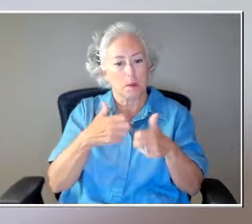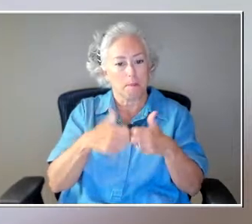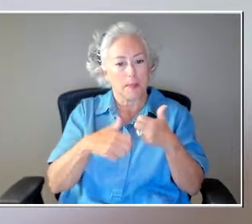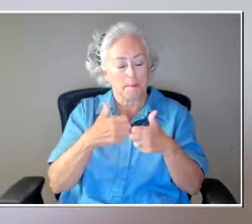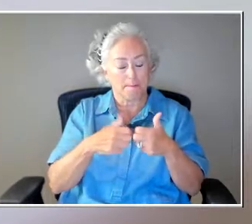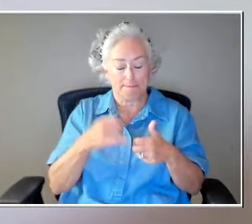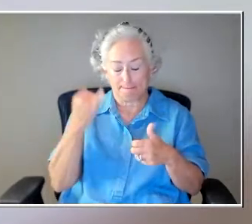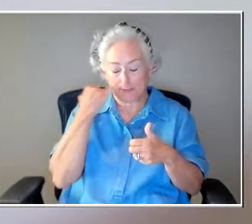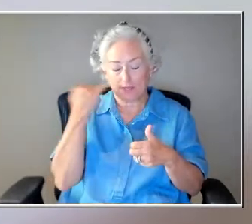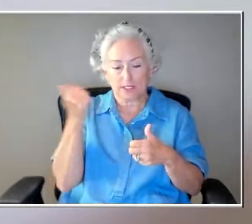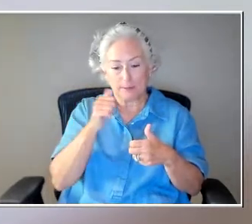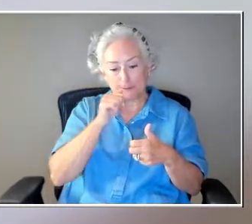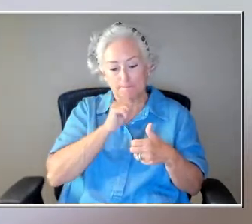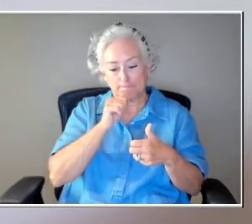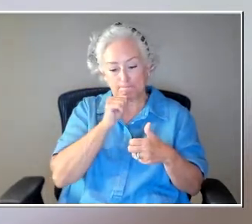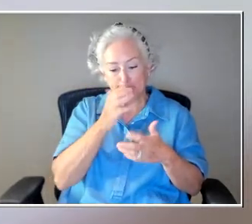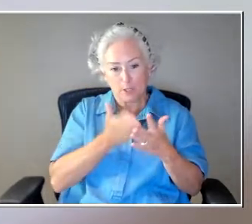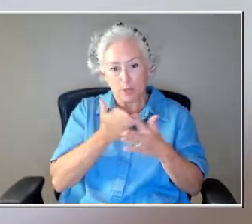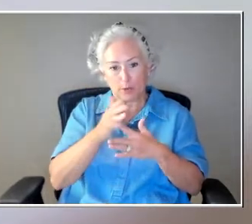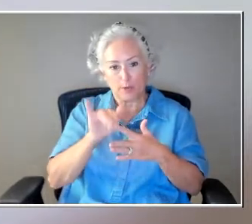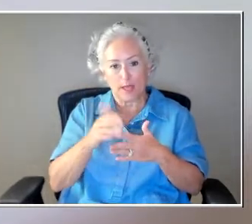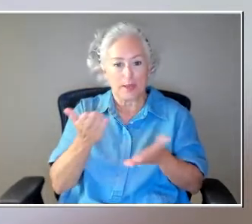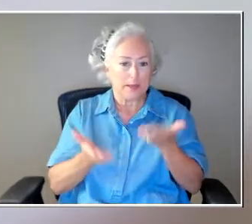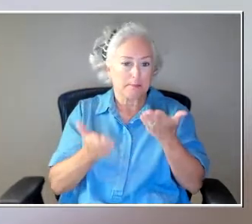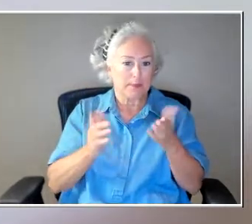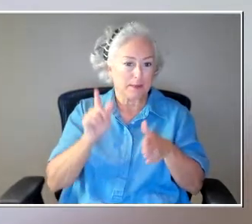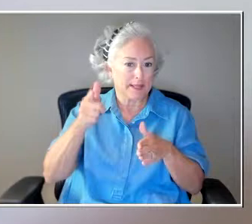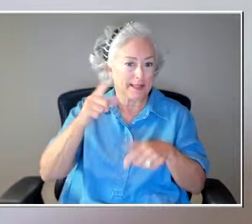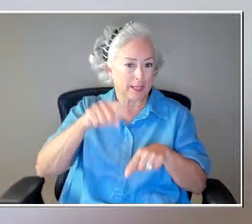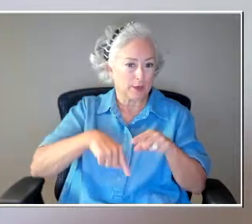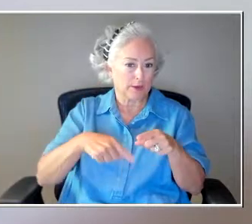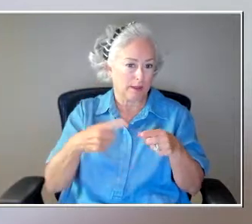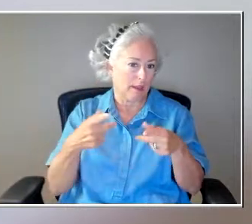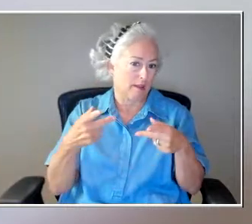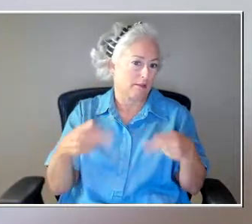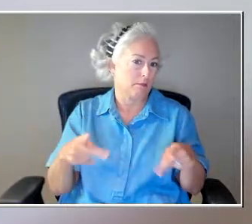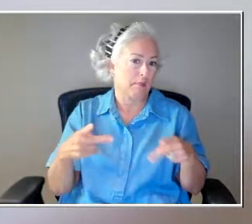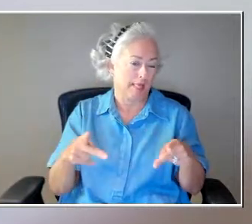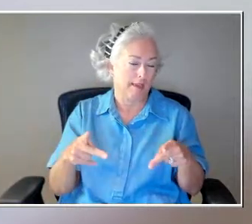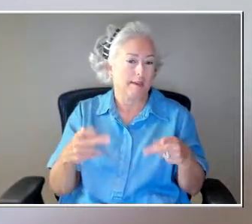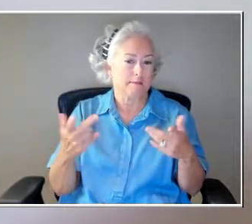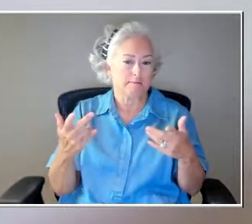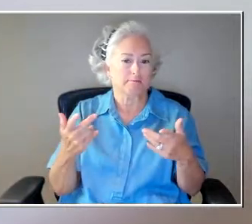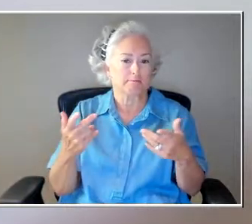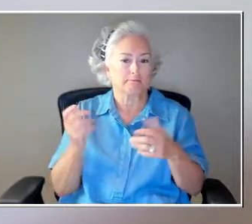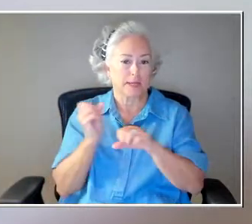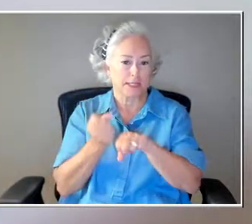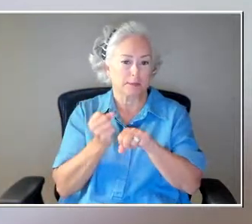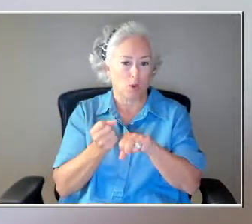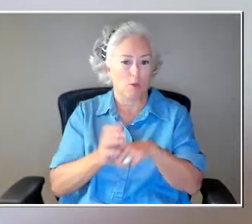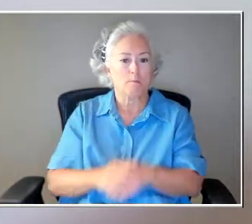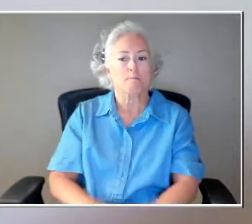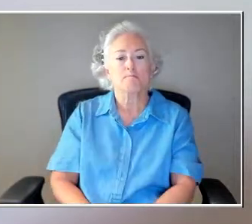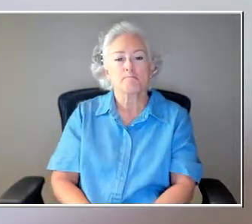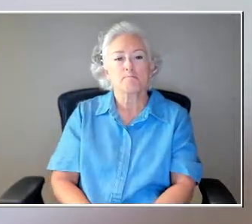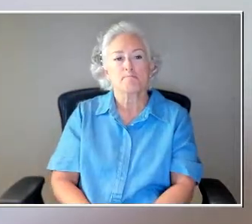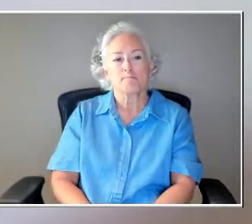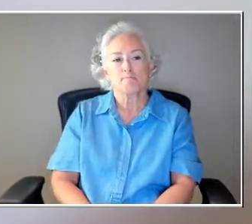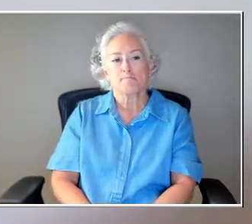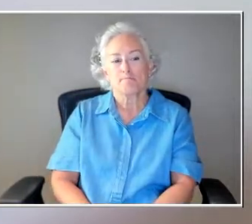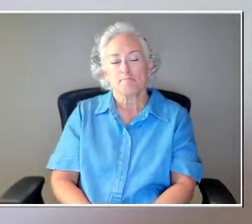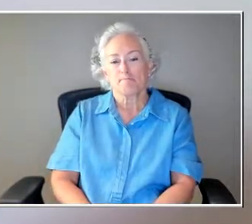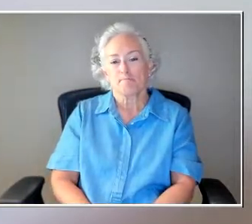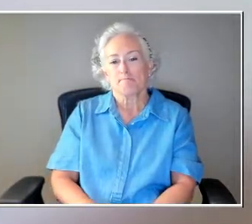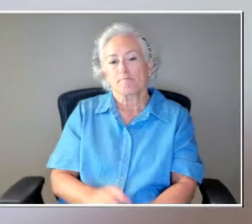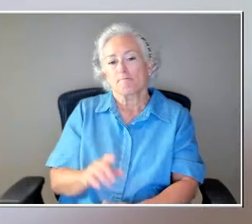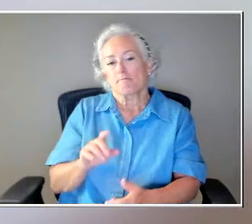to push through this may not be able to play later down the road. And I mean, there's always the